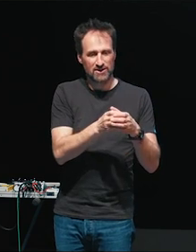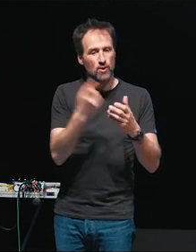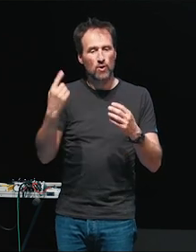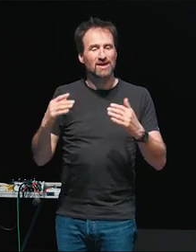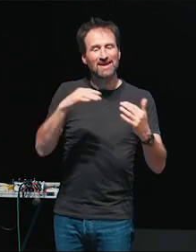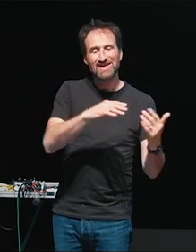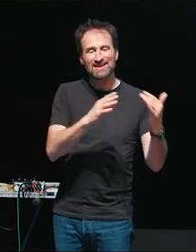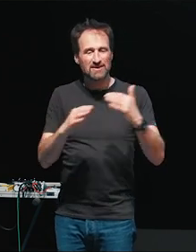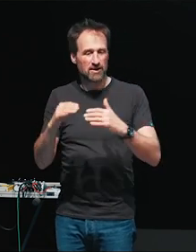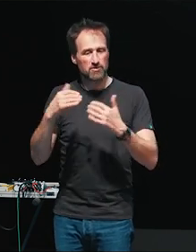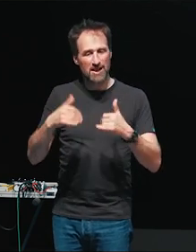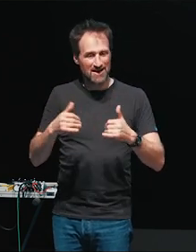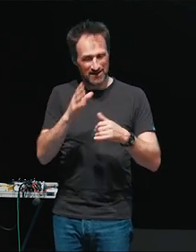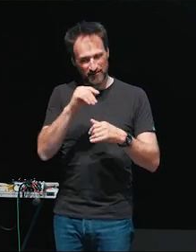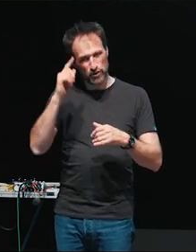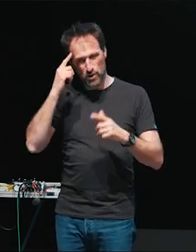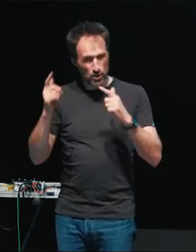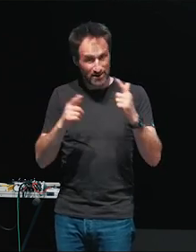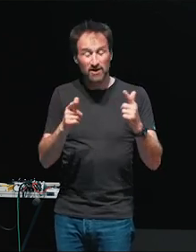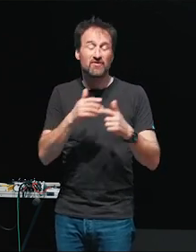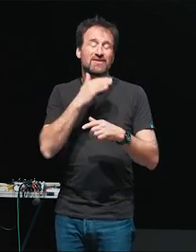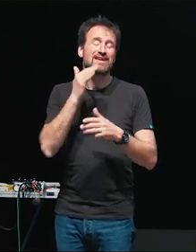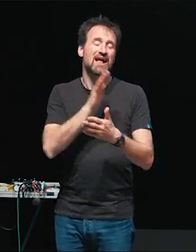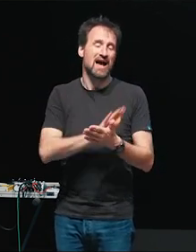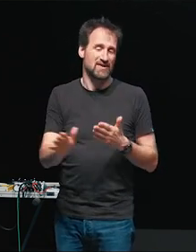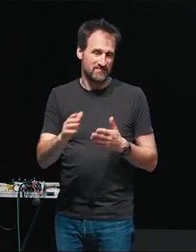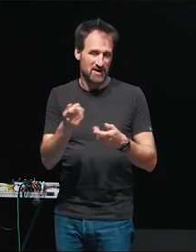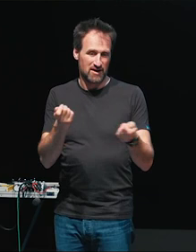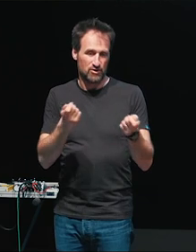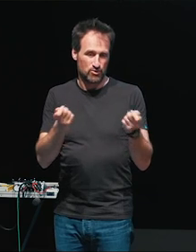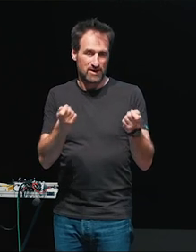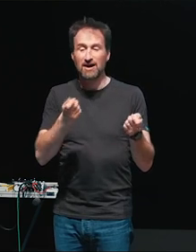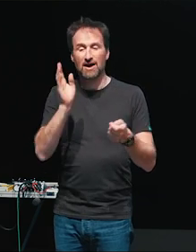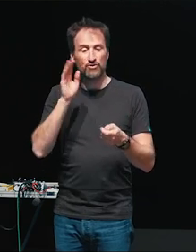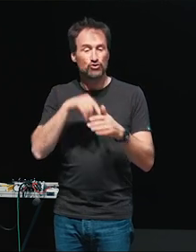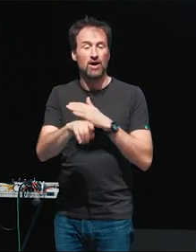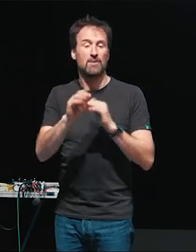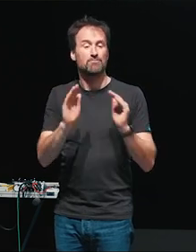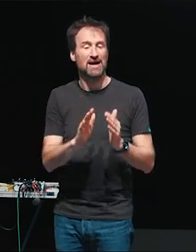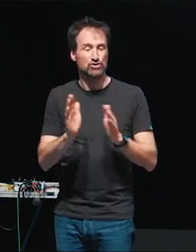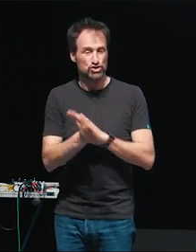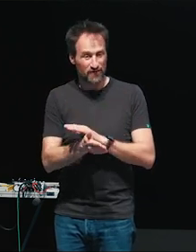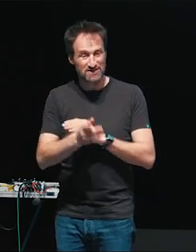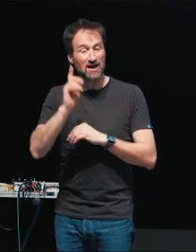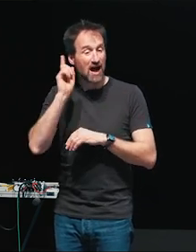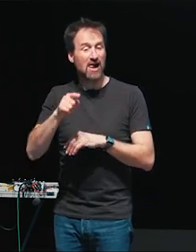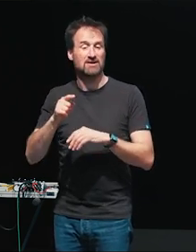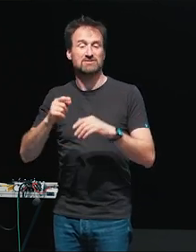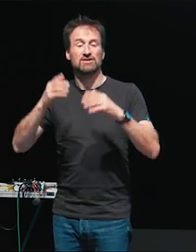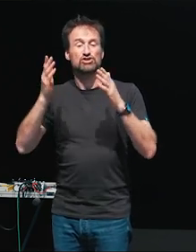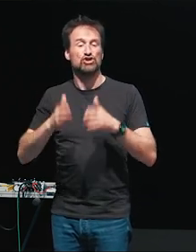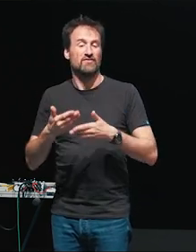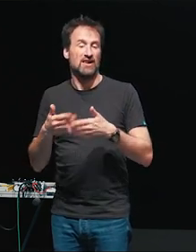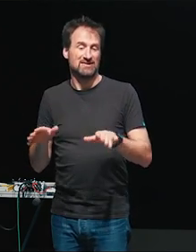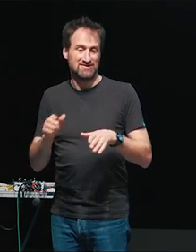much better handled when you have a microservice rather than when you have a serverless application. That's something we learned the hard way.